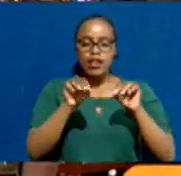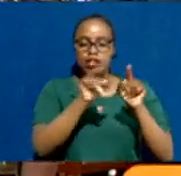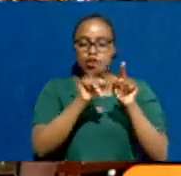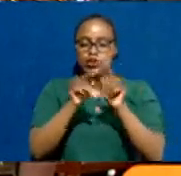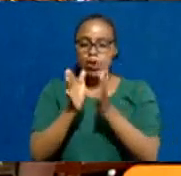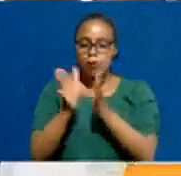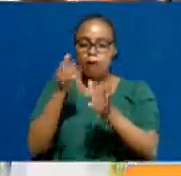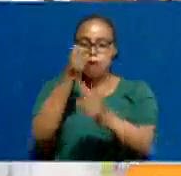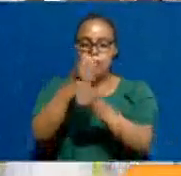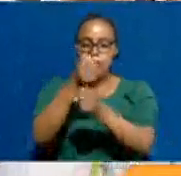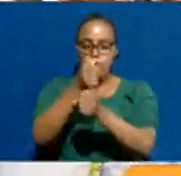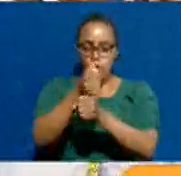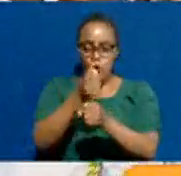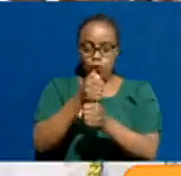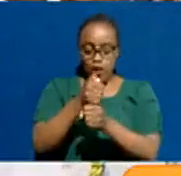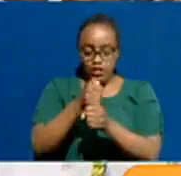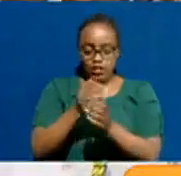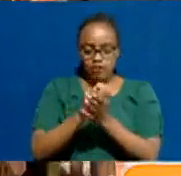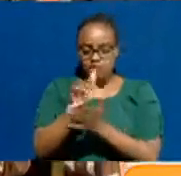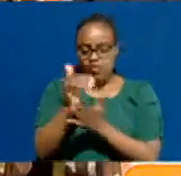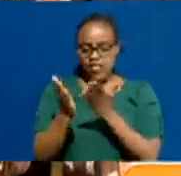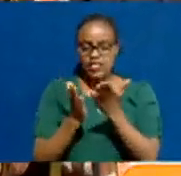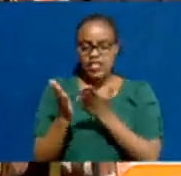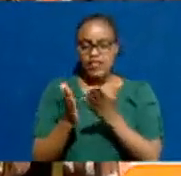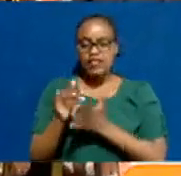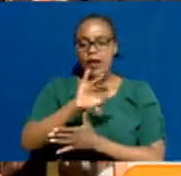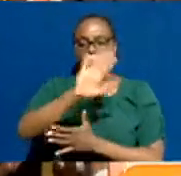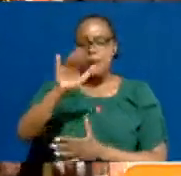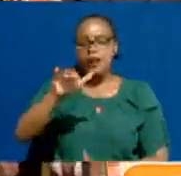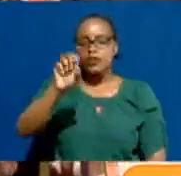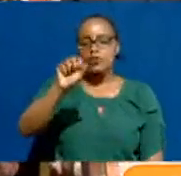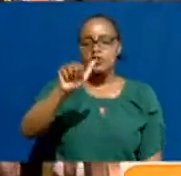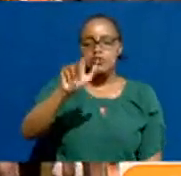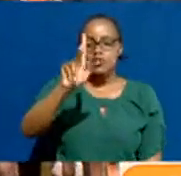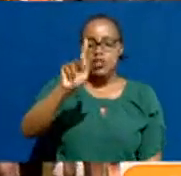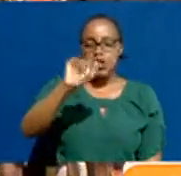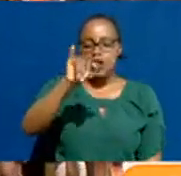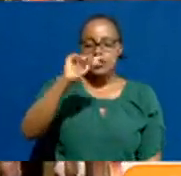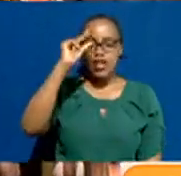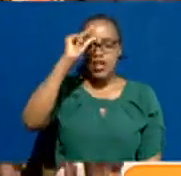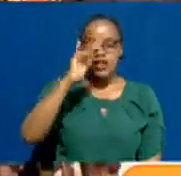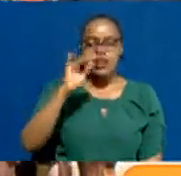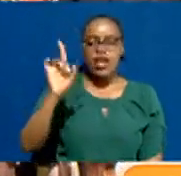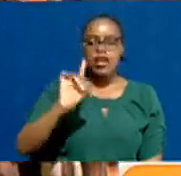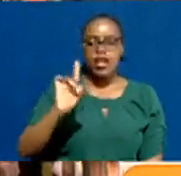public works and ancillary services, back to Nairobi Governor Johnson Sakaja.